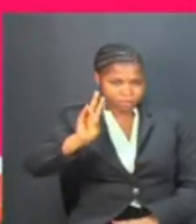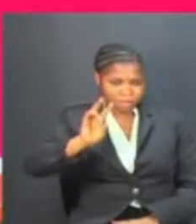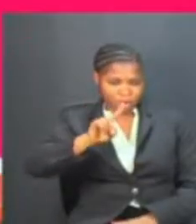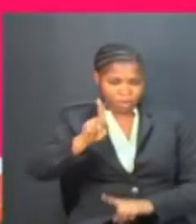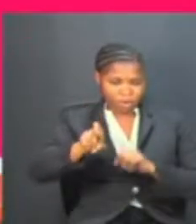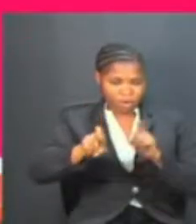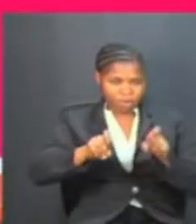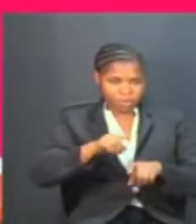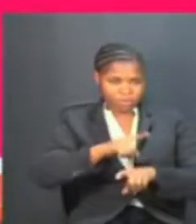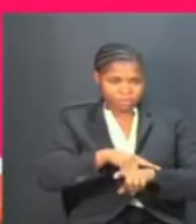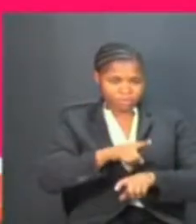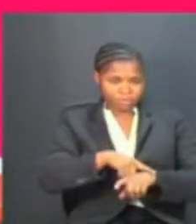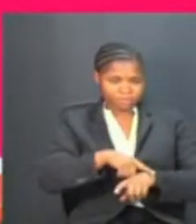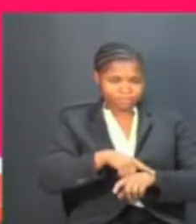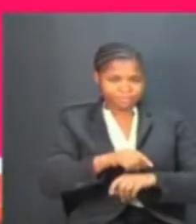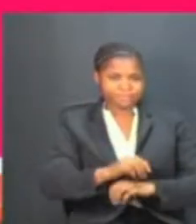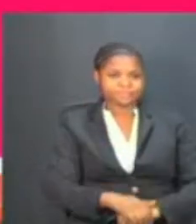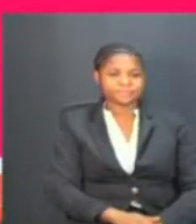The first